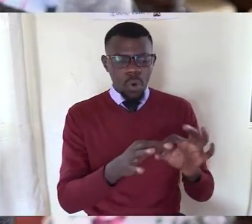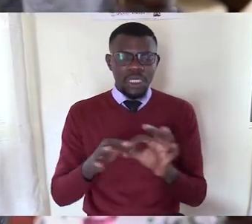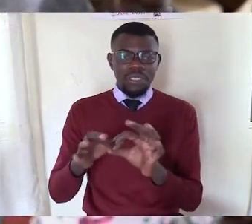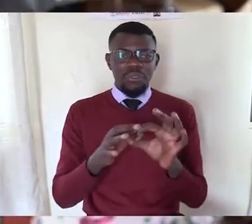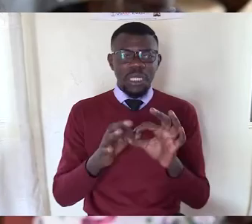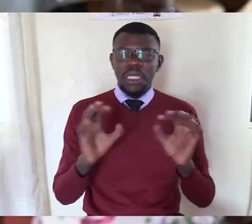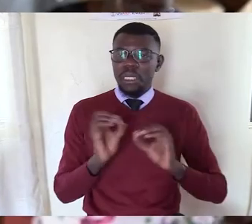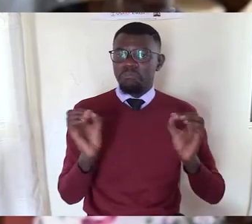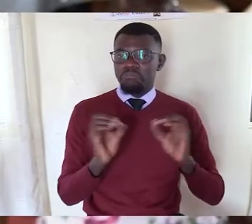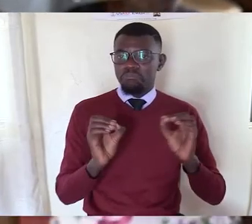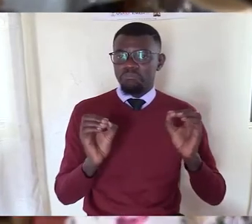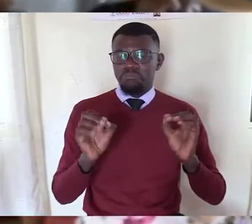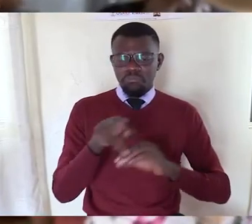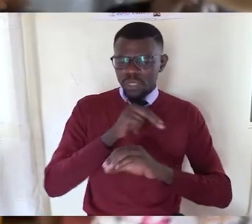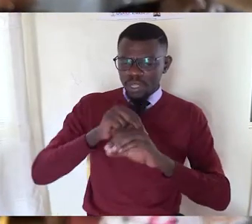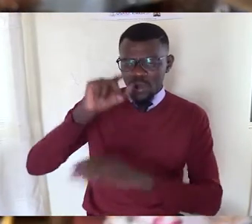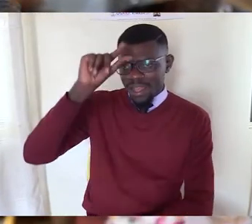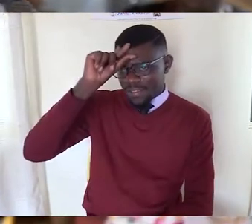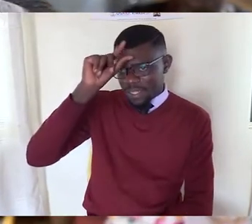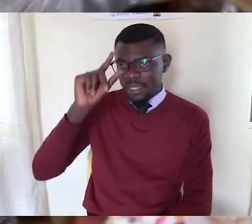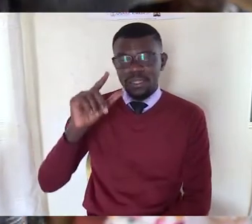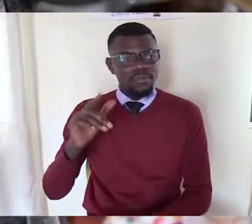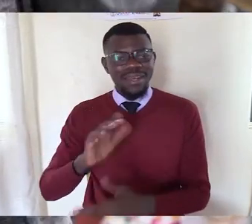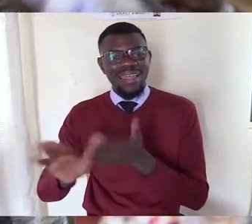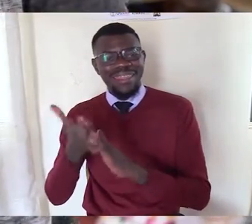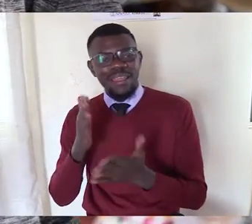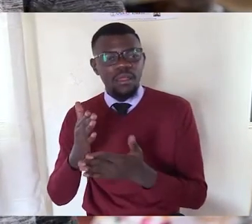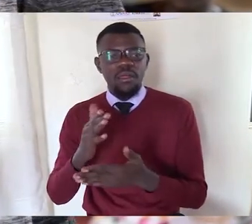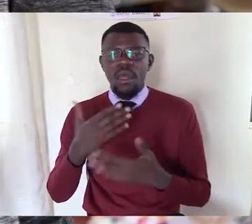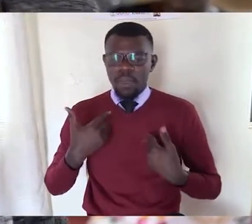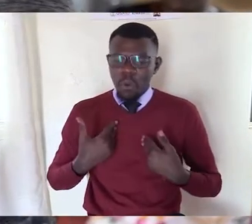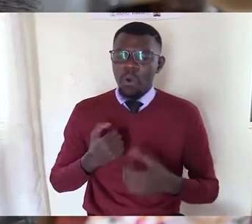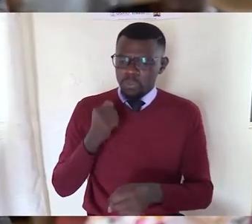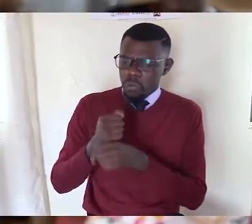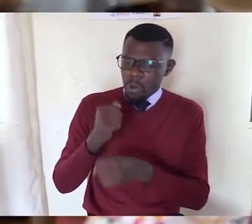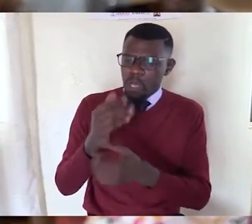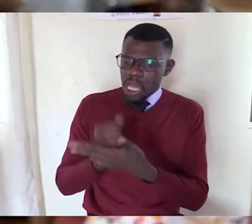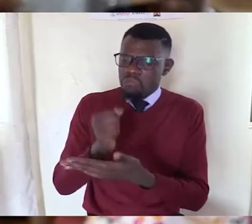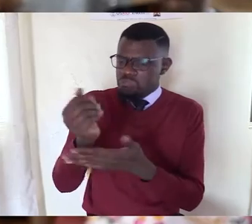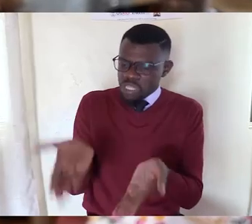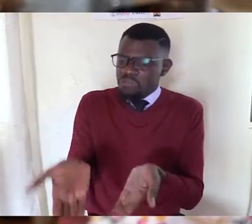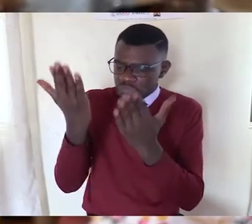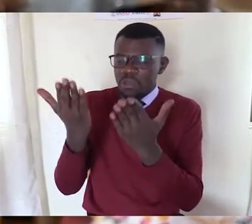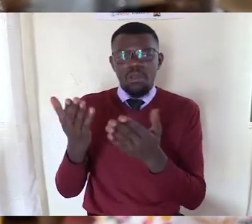side with the national government. They just deploy people, go, without necessarily